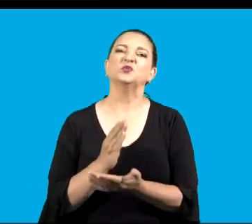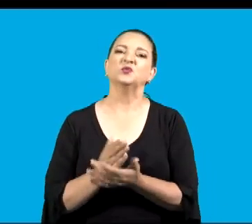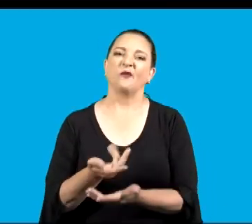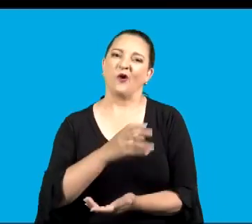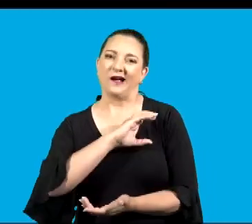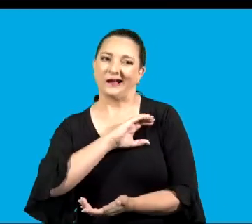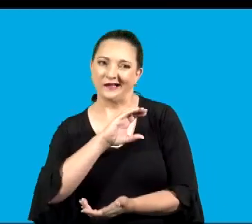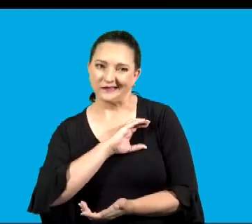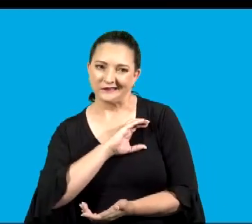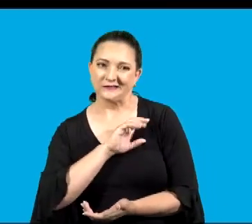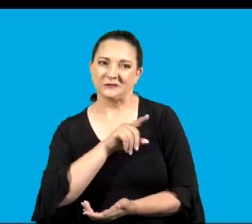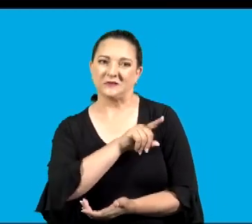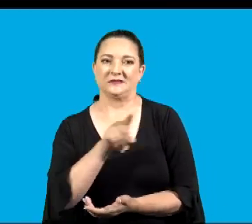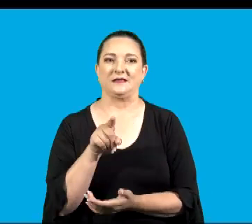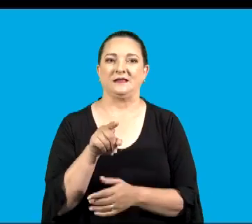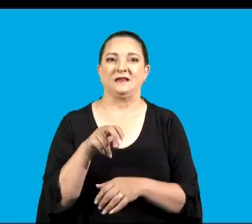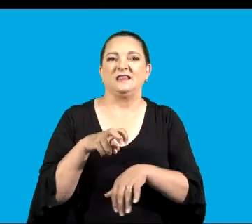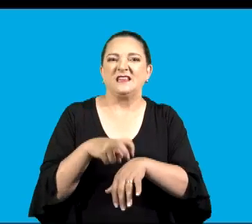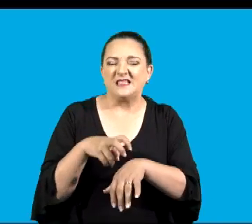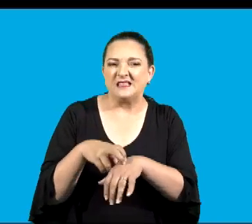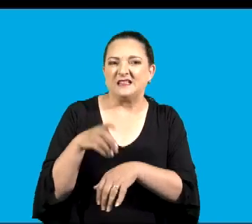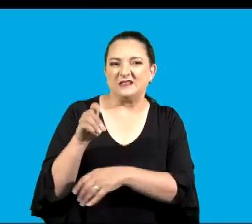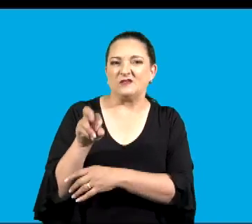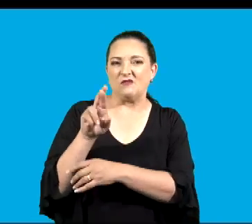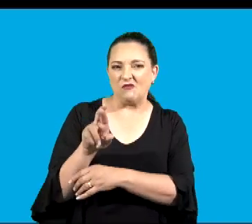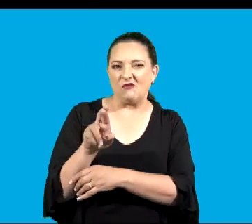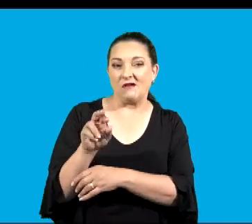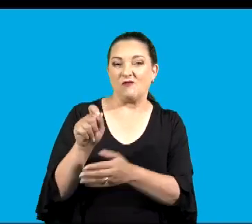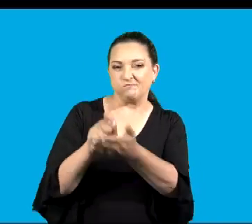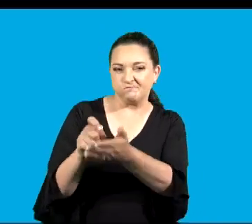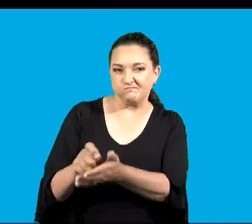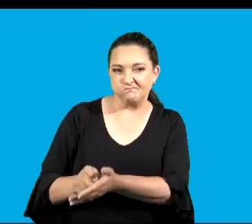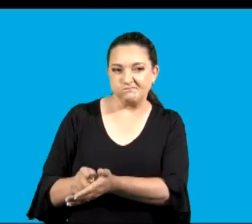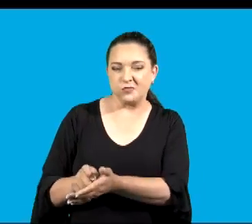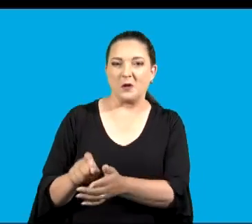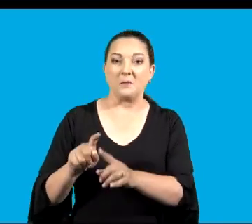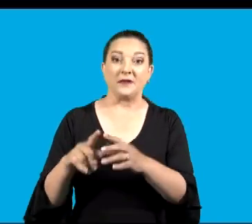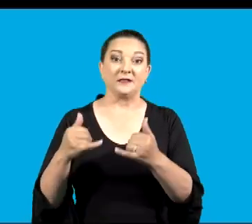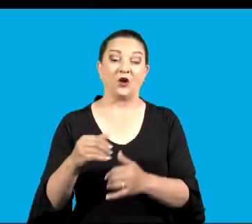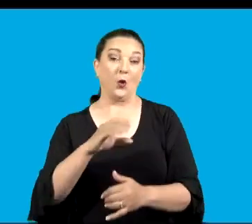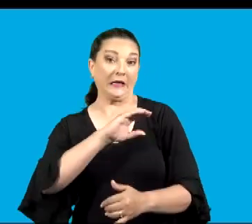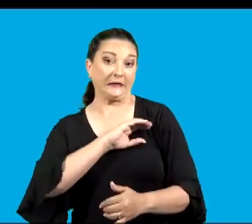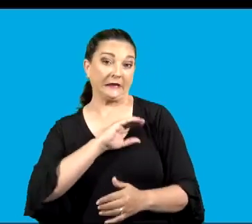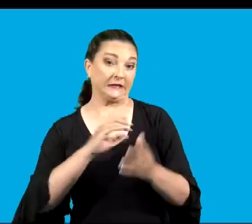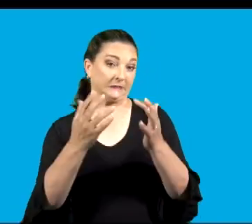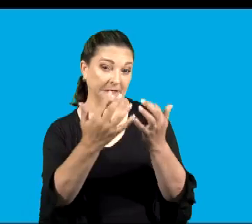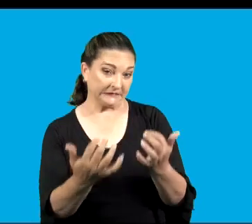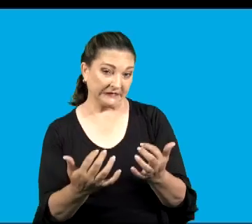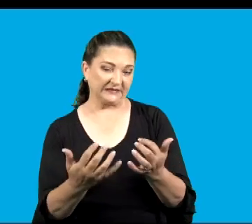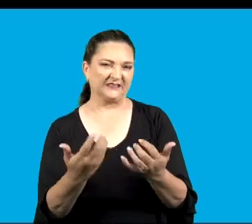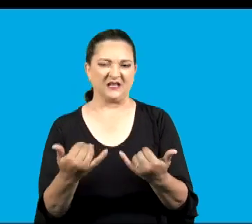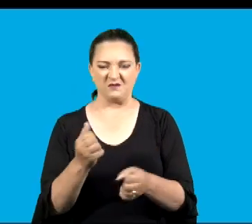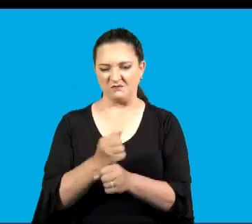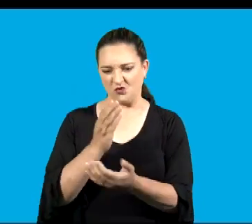are debtors, as recorded in its accounts receivable ledger, match the amounts shown in the customer's statements